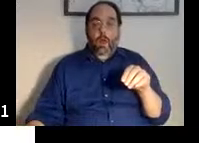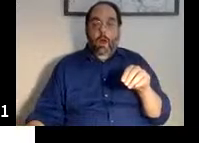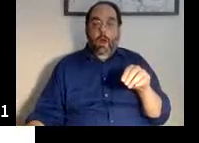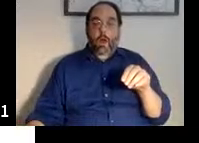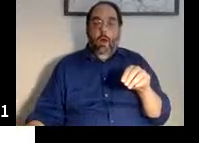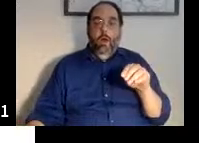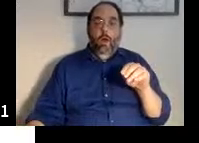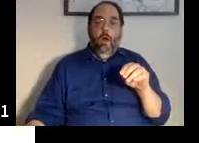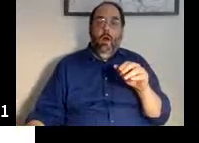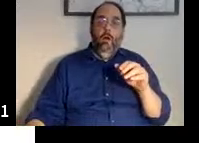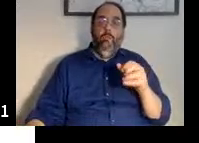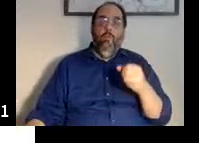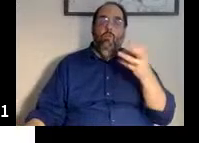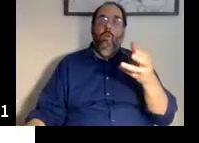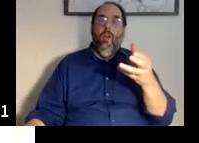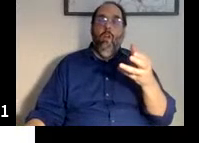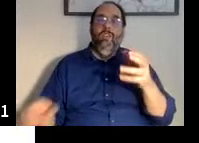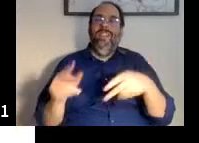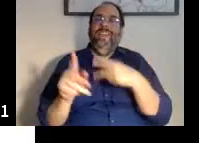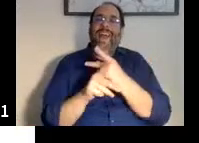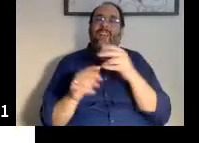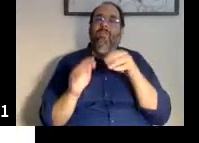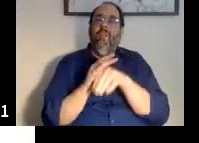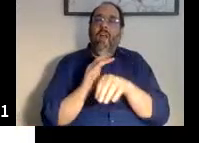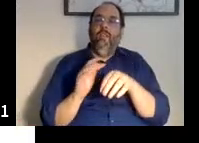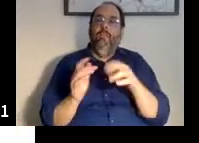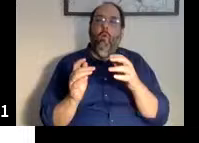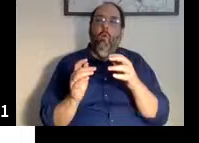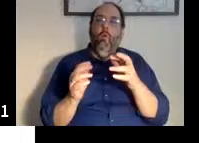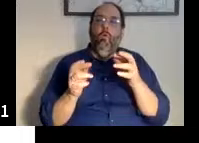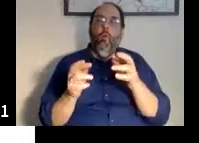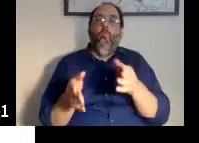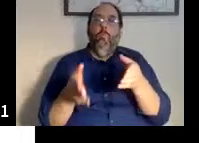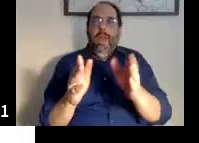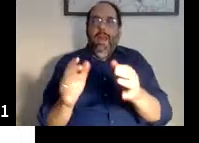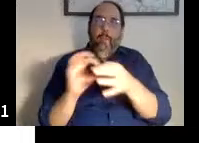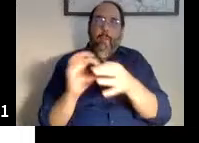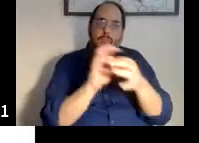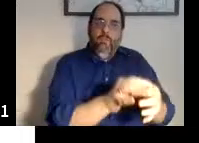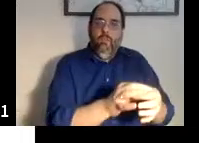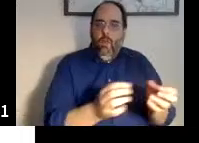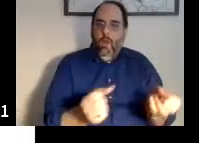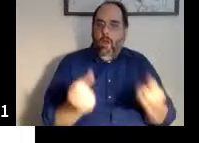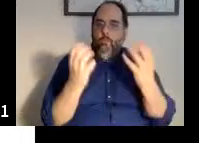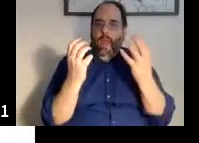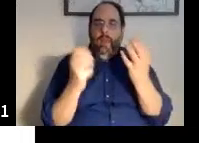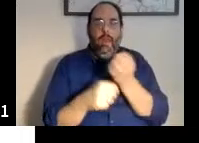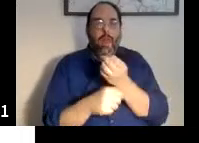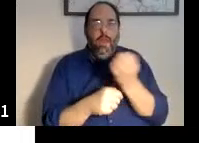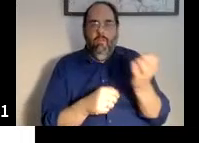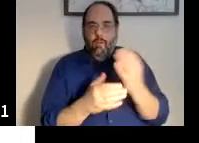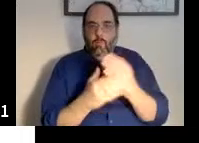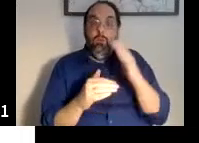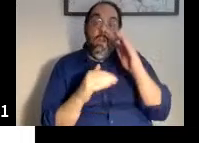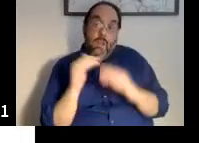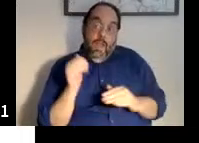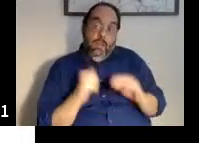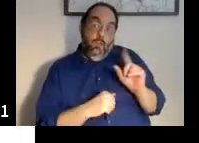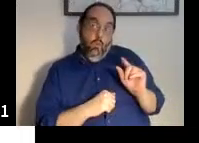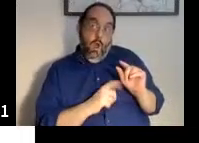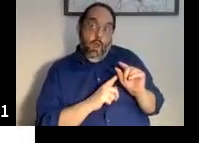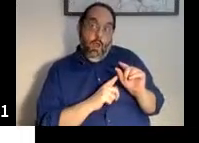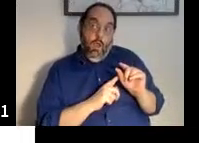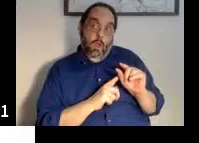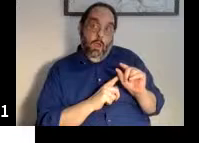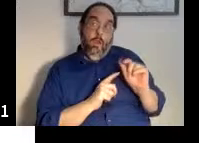triggers the type of accessible route permitted based on the number of elevated plate components. So less than 20, you could